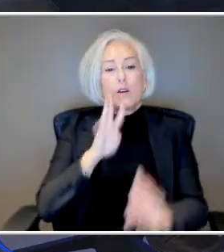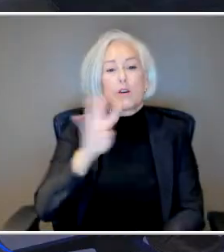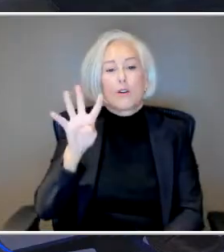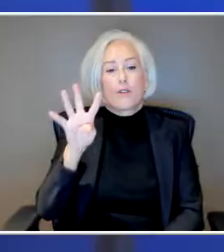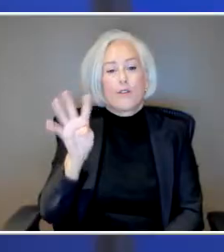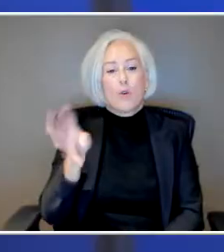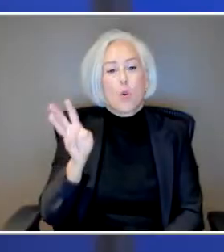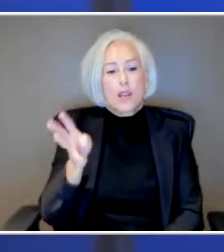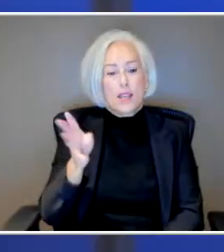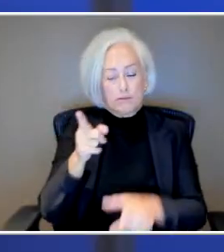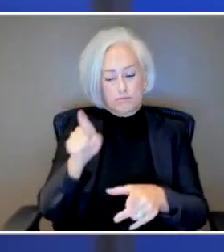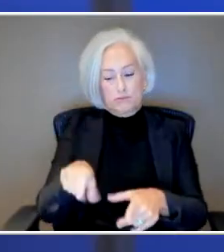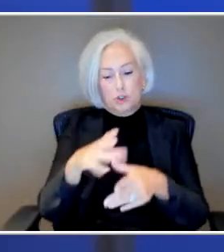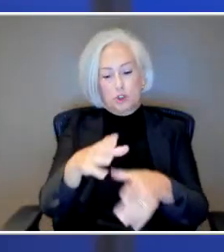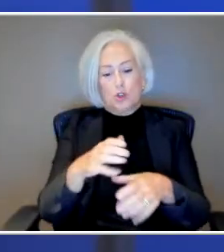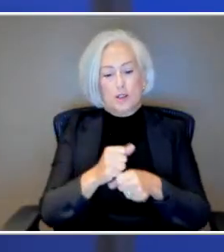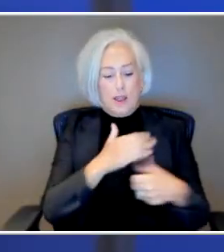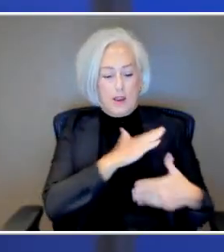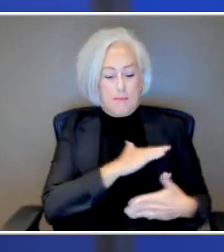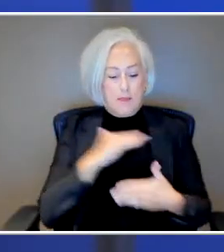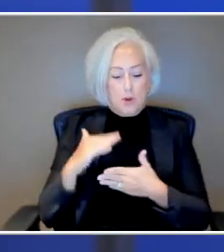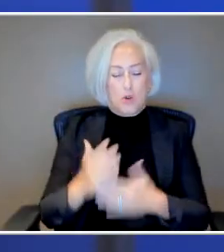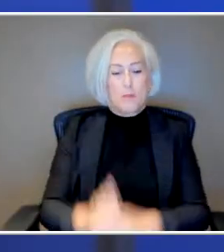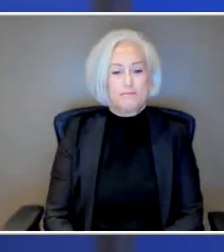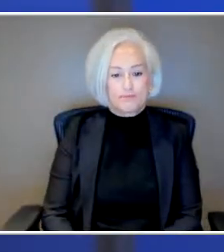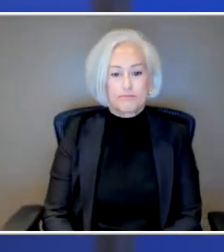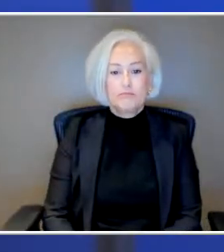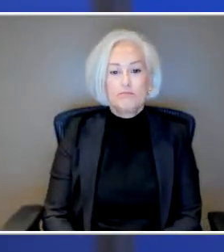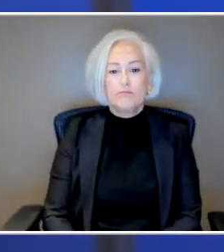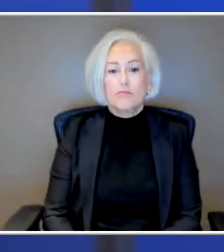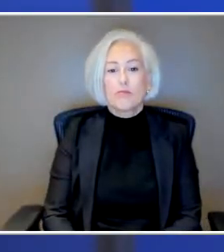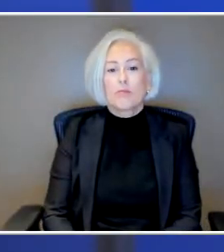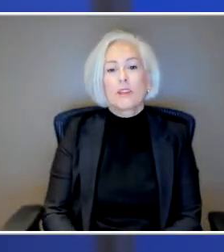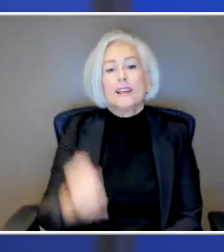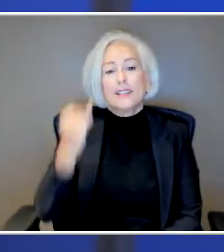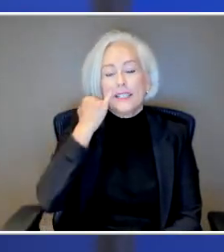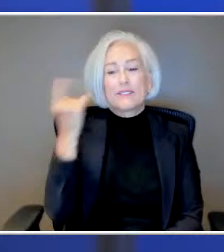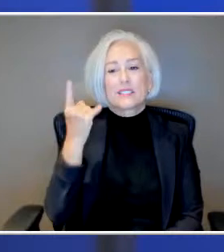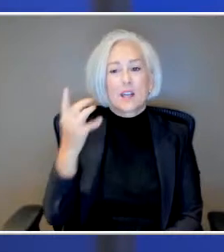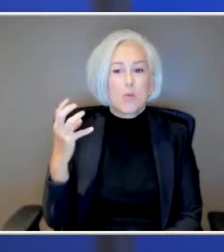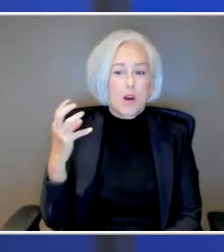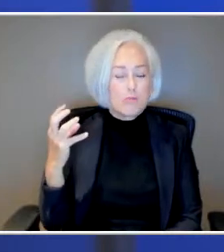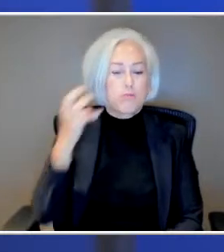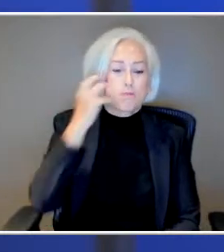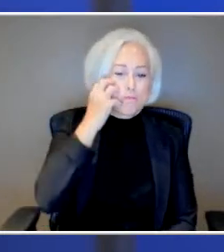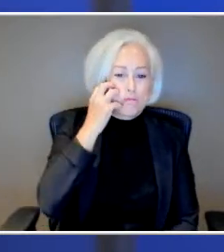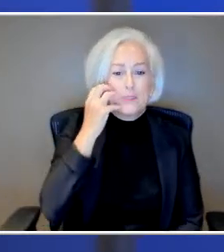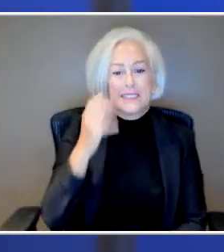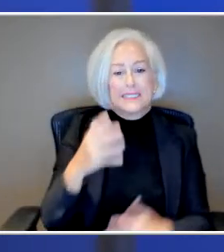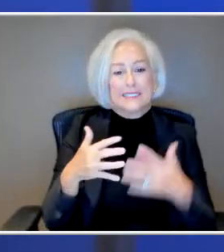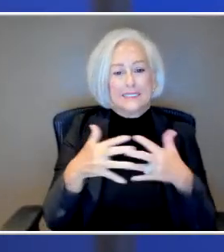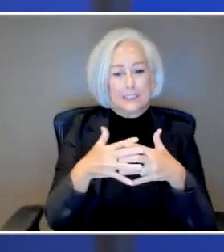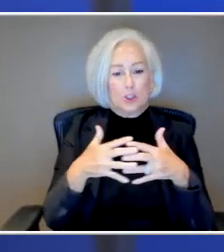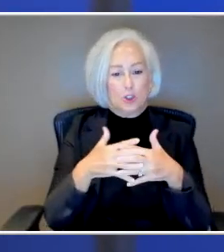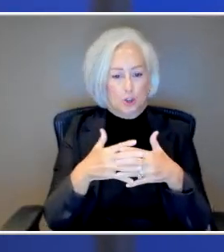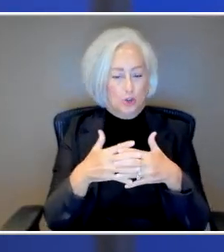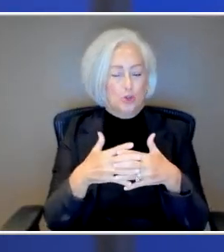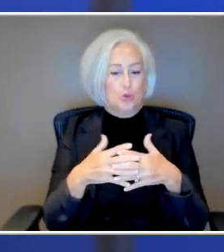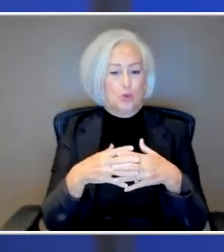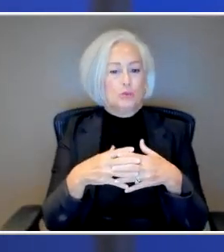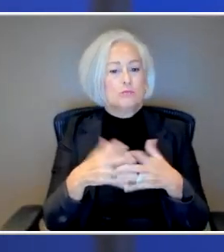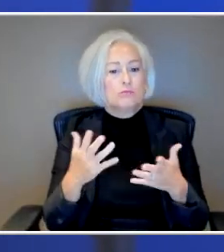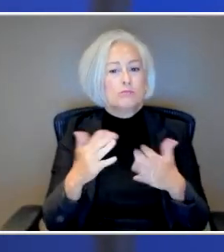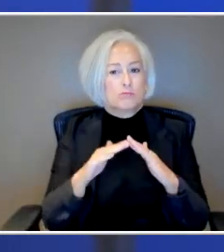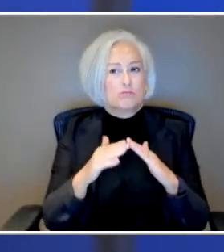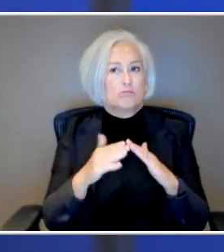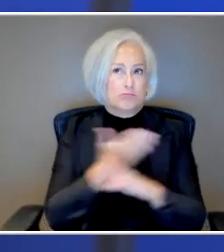Another great question. In general, we tendency to have very dense breast tissue for the most part prior to the age of 40. It's